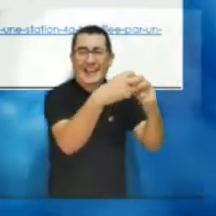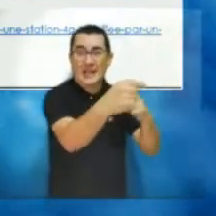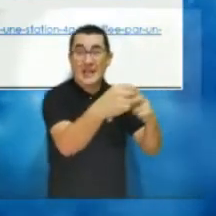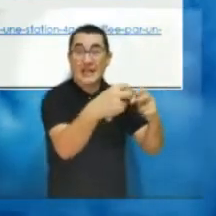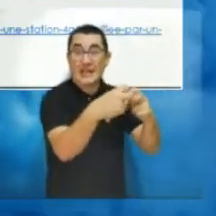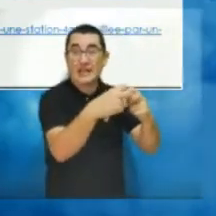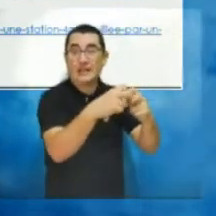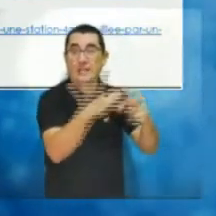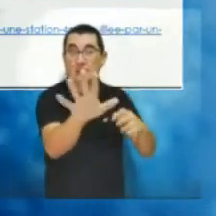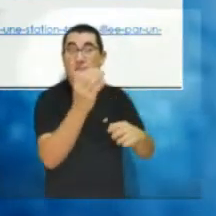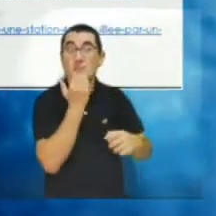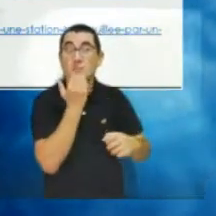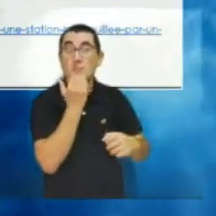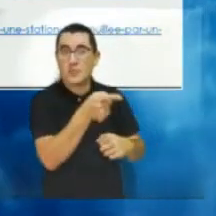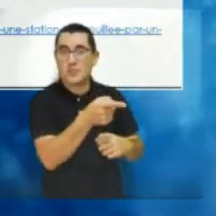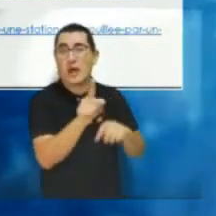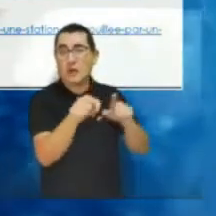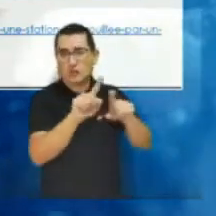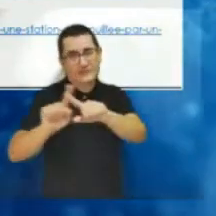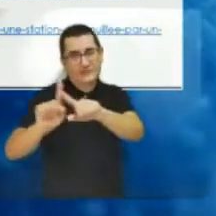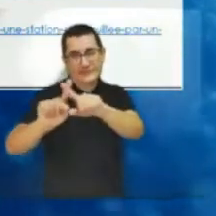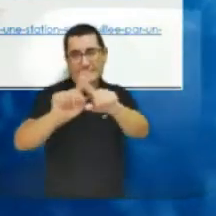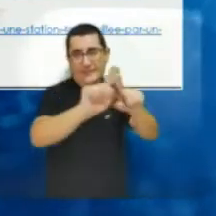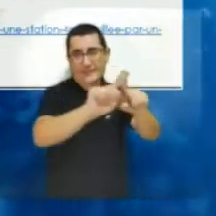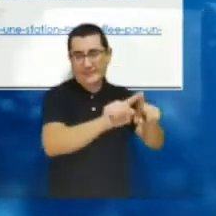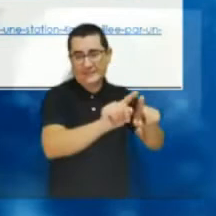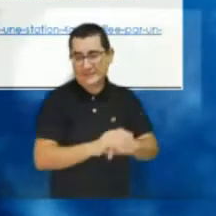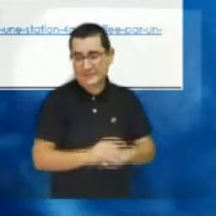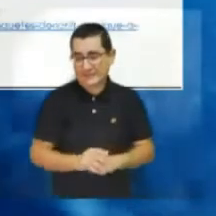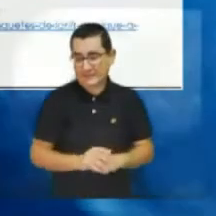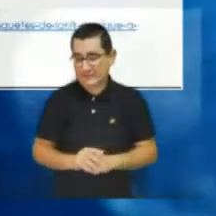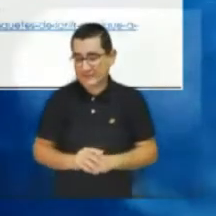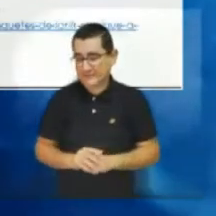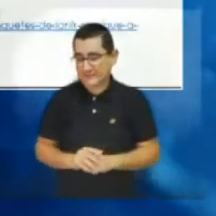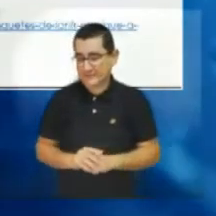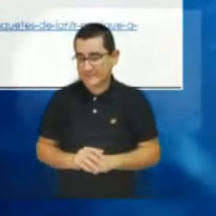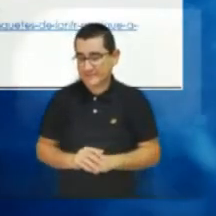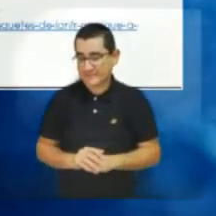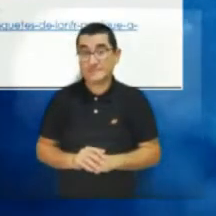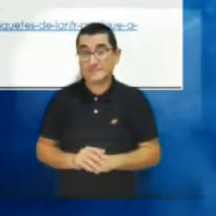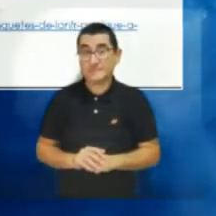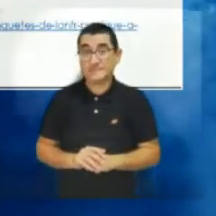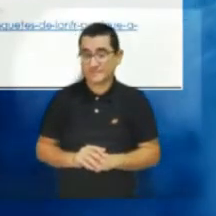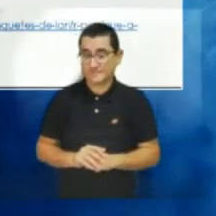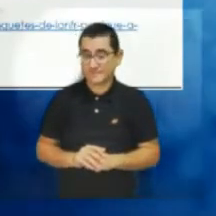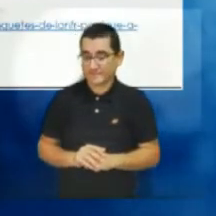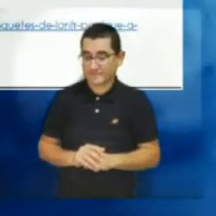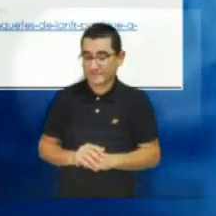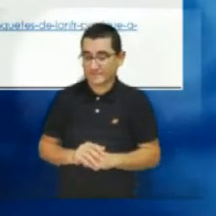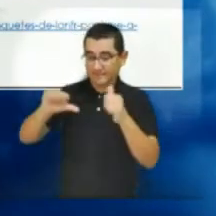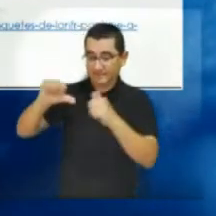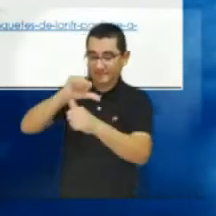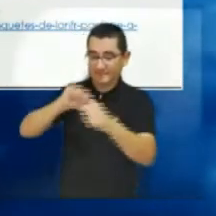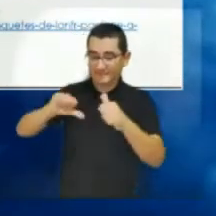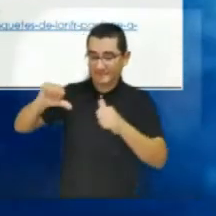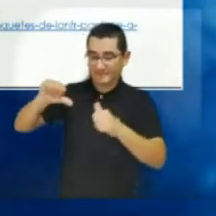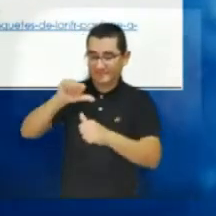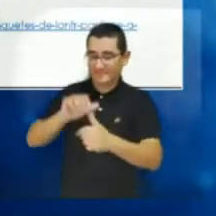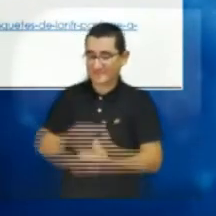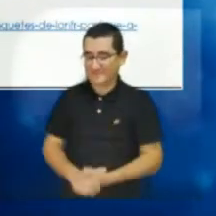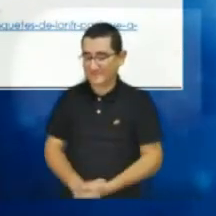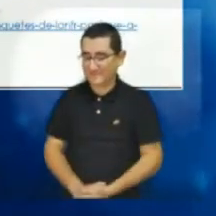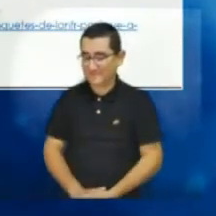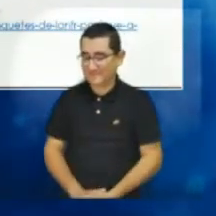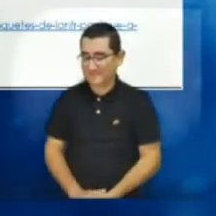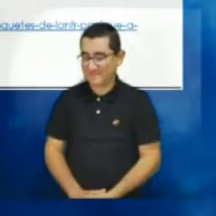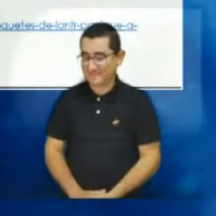yet, but I've put the links. We also, for example, have cases on maritime frequencies. We